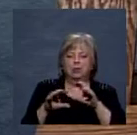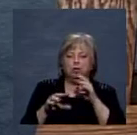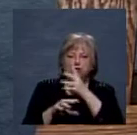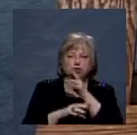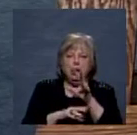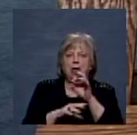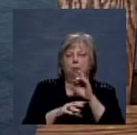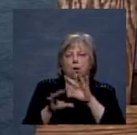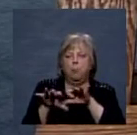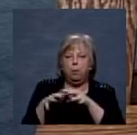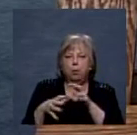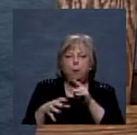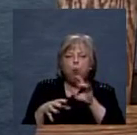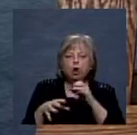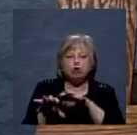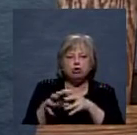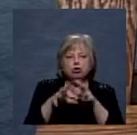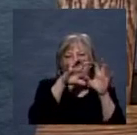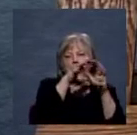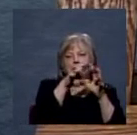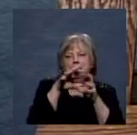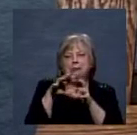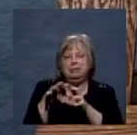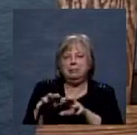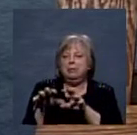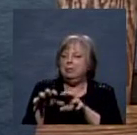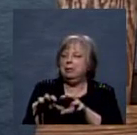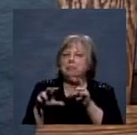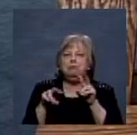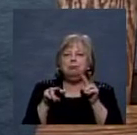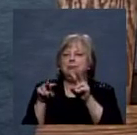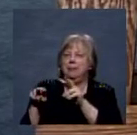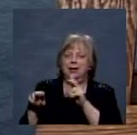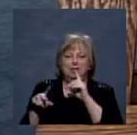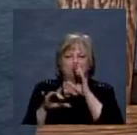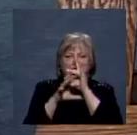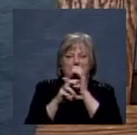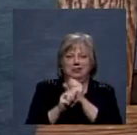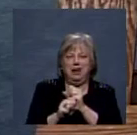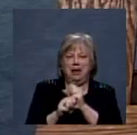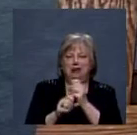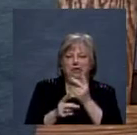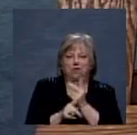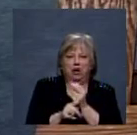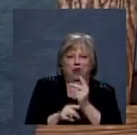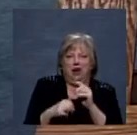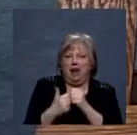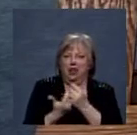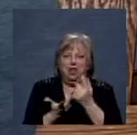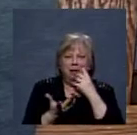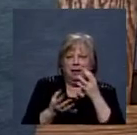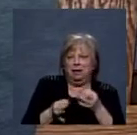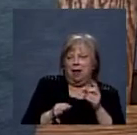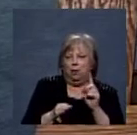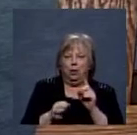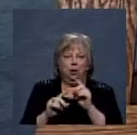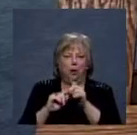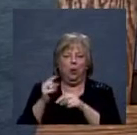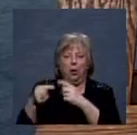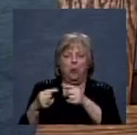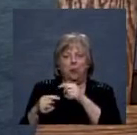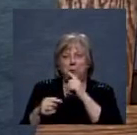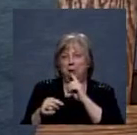for a place to go. And it's a fascinating story of how they decide where to go. But we don't have enough time for that. But you know, I could certainly take the time with you.